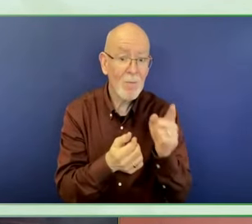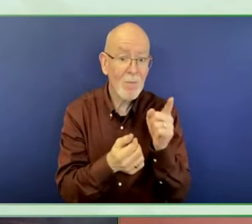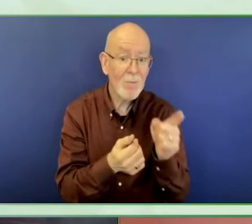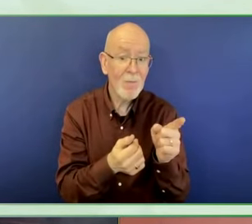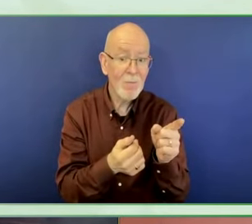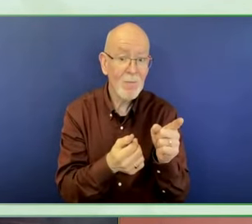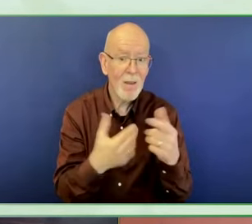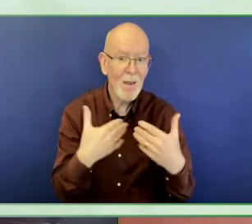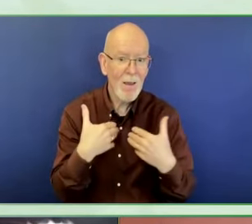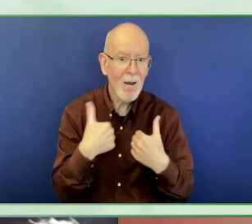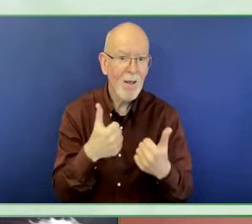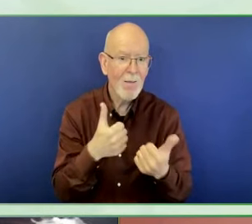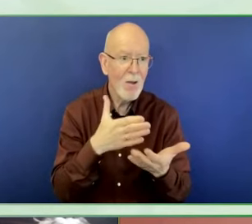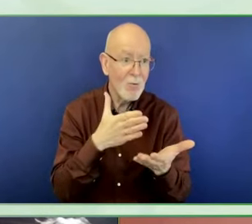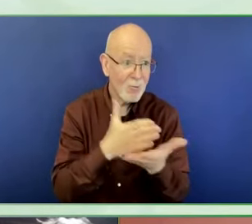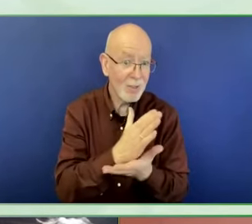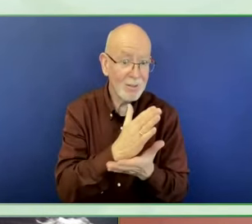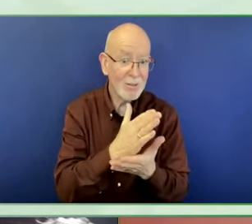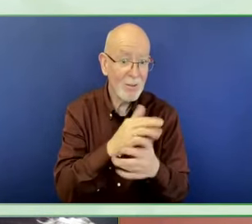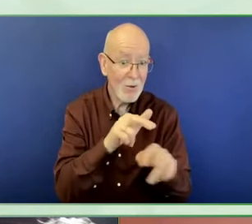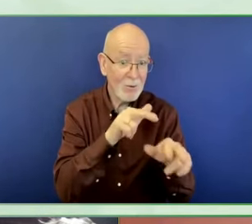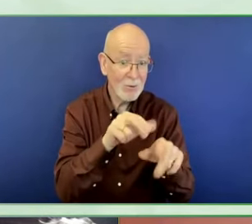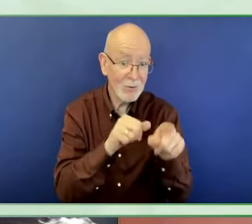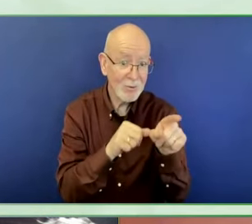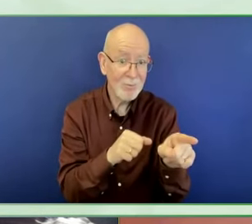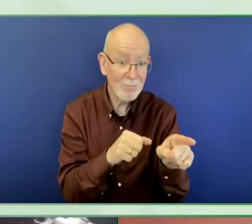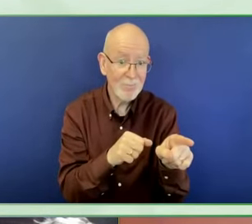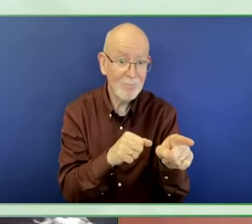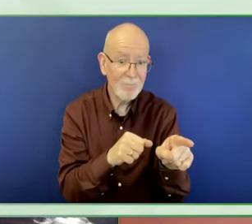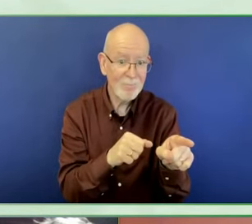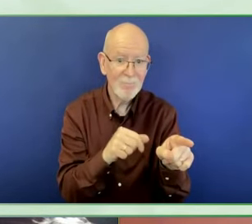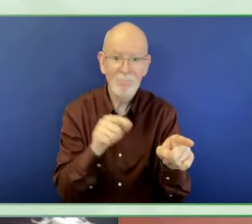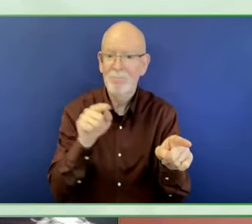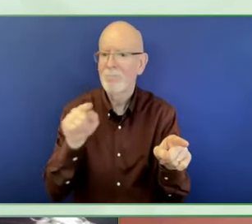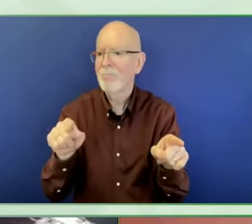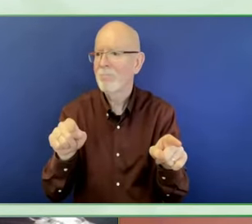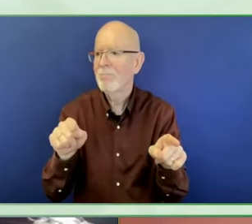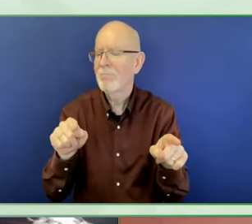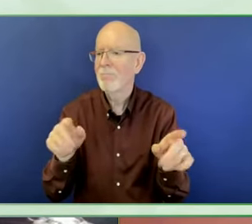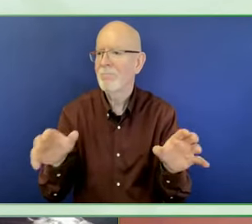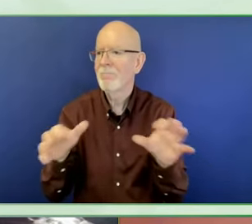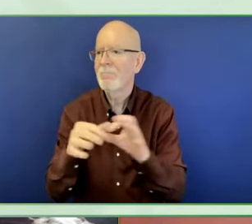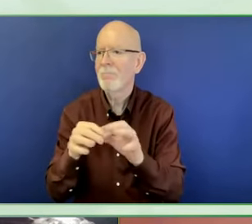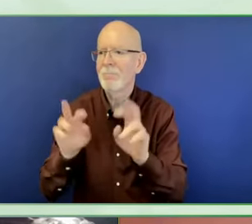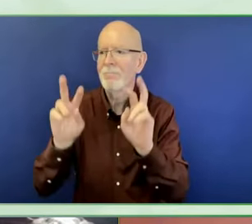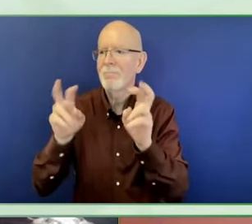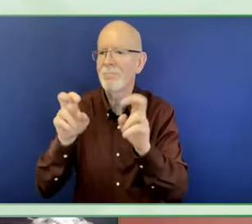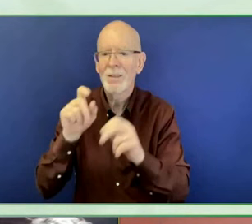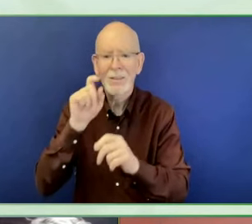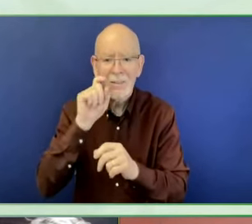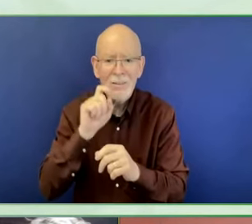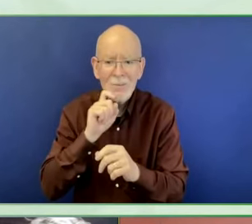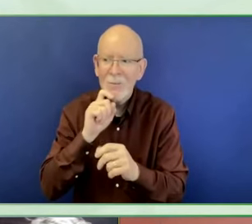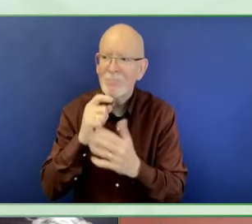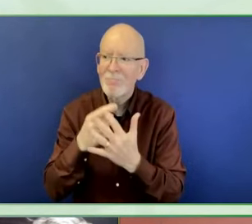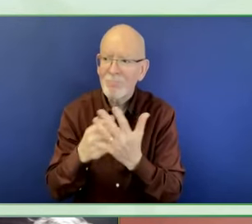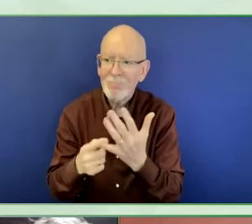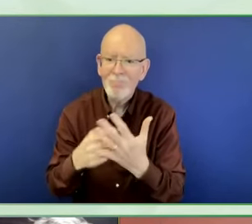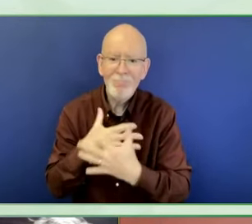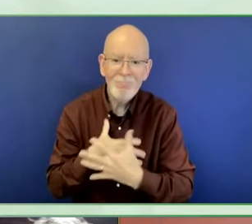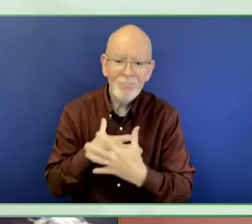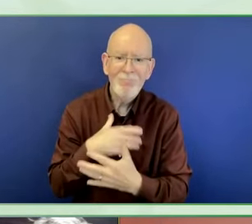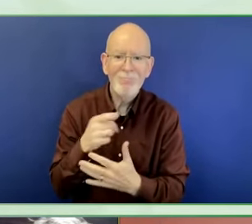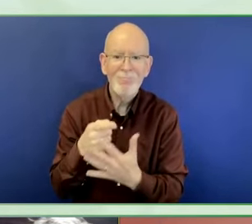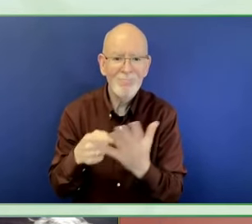reproductive health and rights in all the work that we're doing with children and young people with disability. So it's indeed easier to